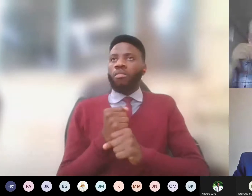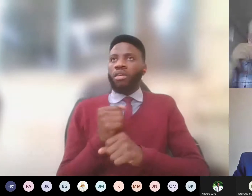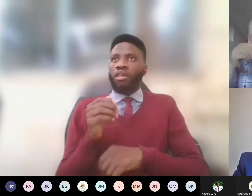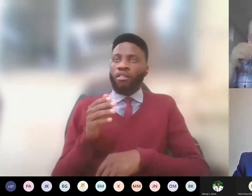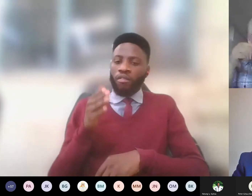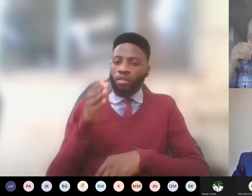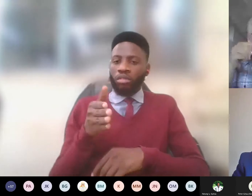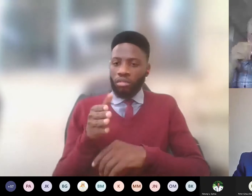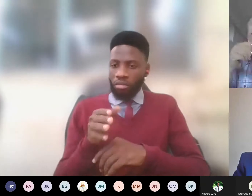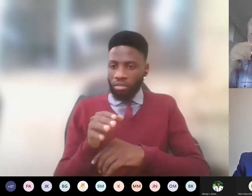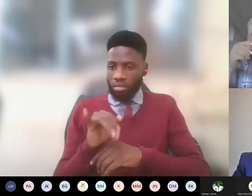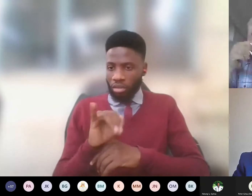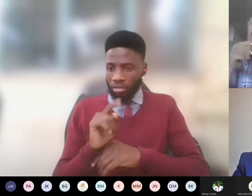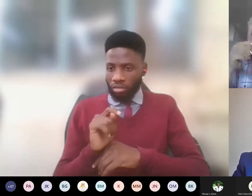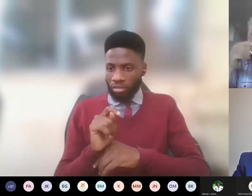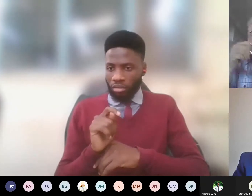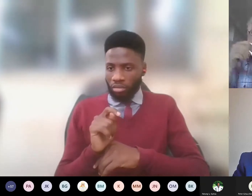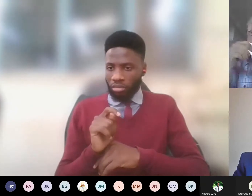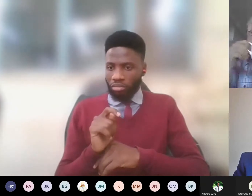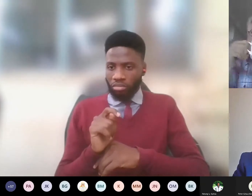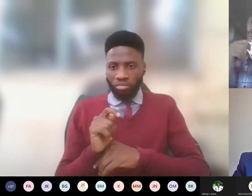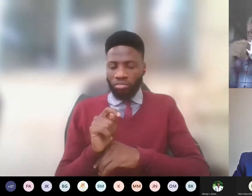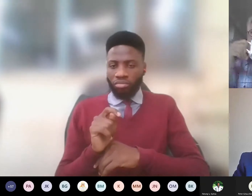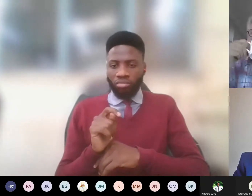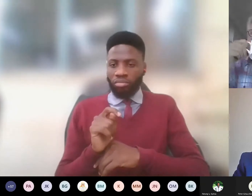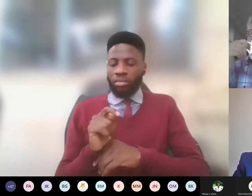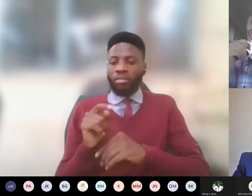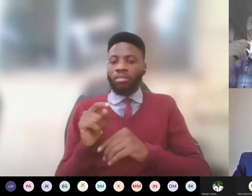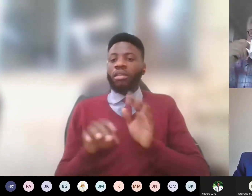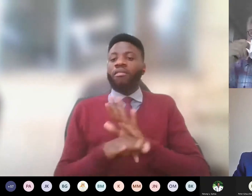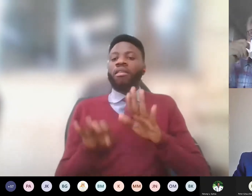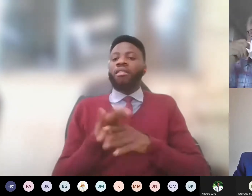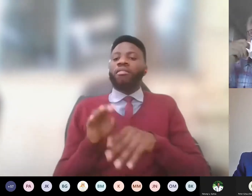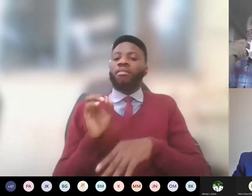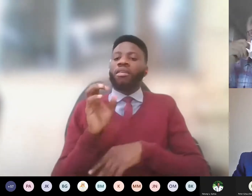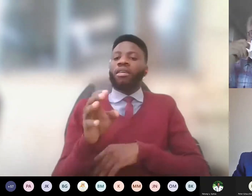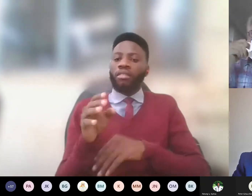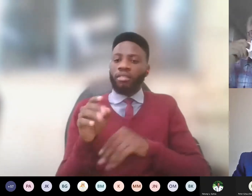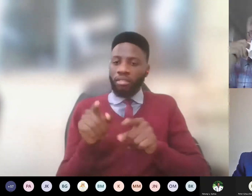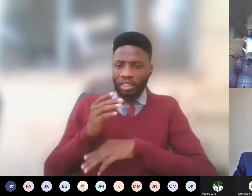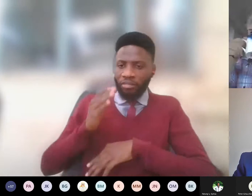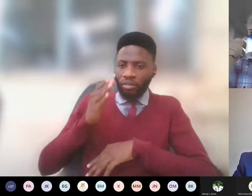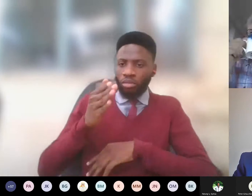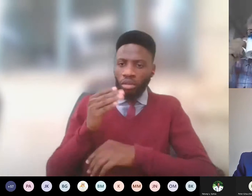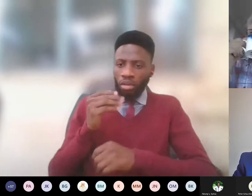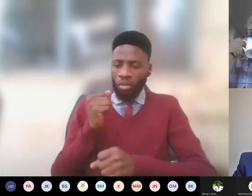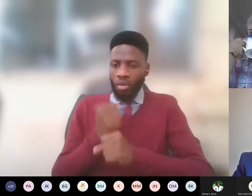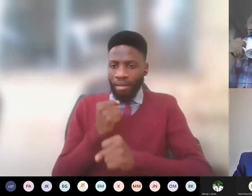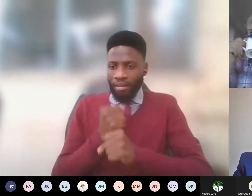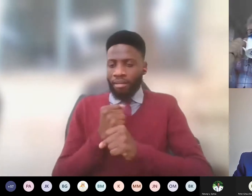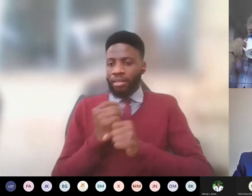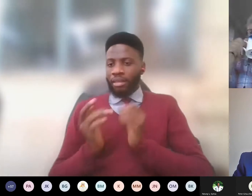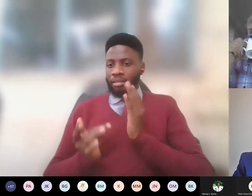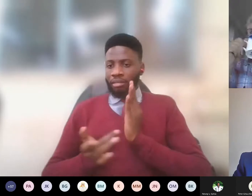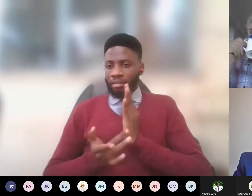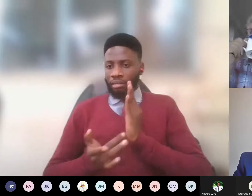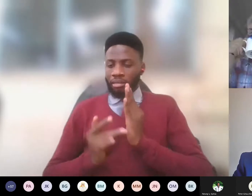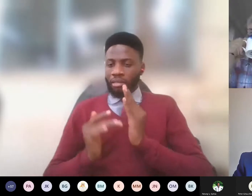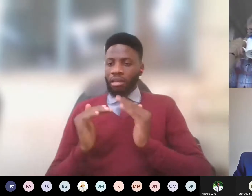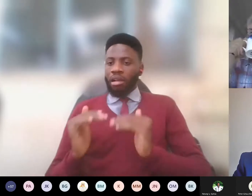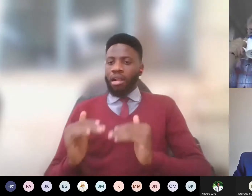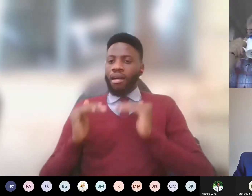about the future of work. Because as you all know, COVID has come, it has changed quite a lot of things. Different modes